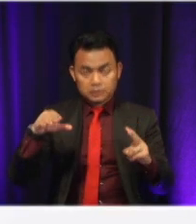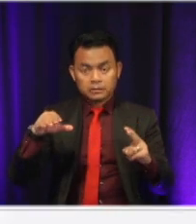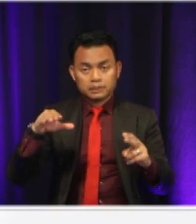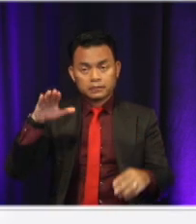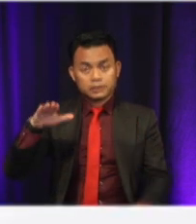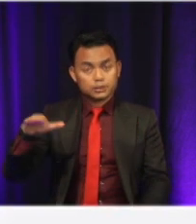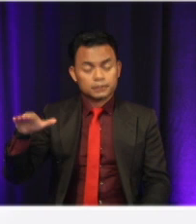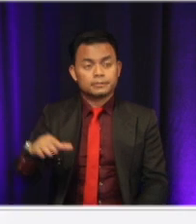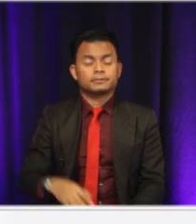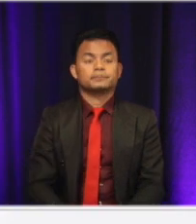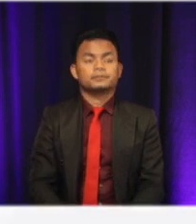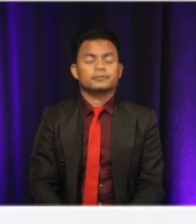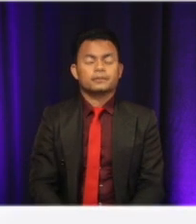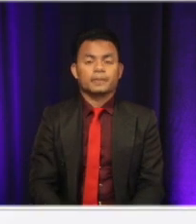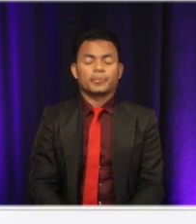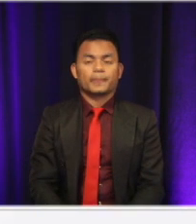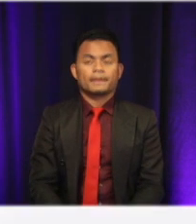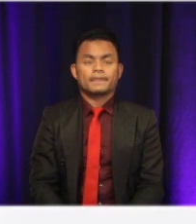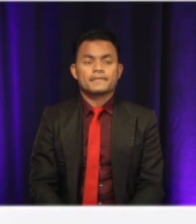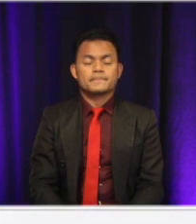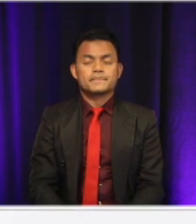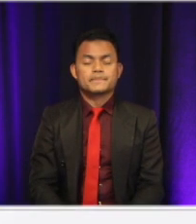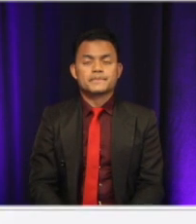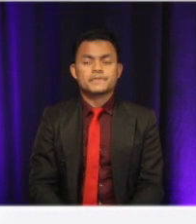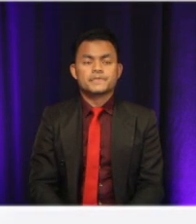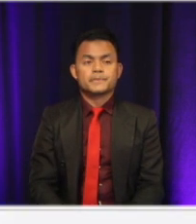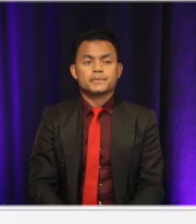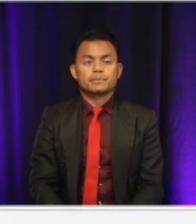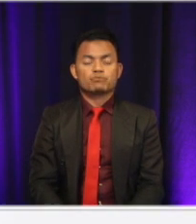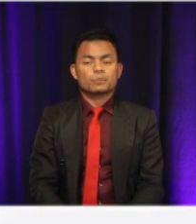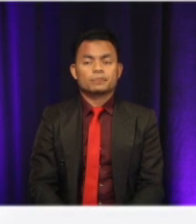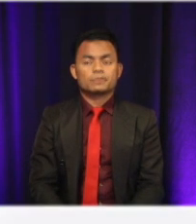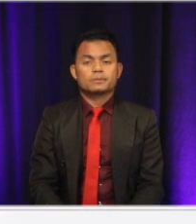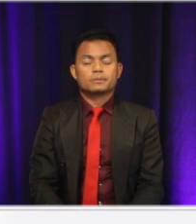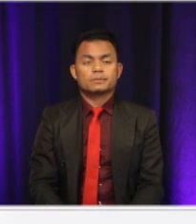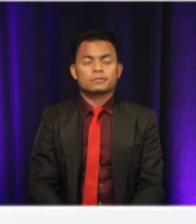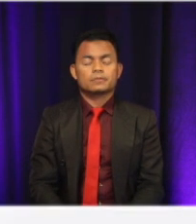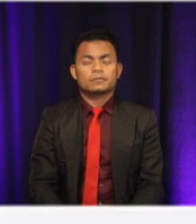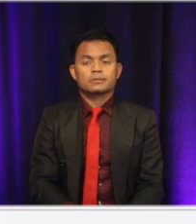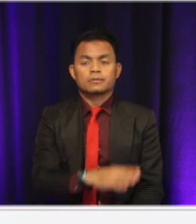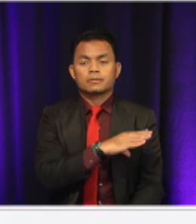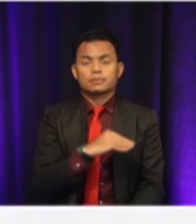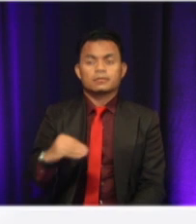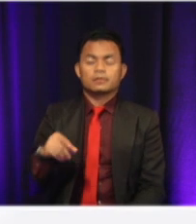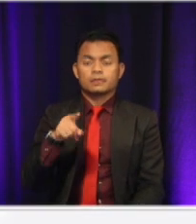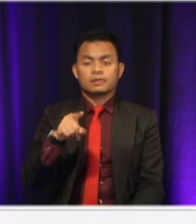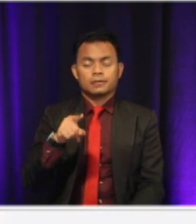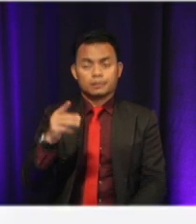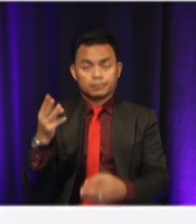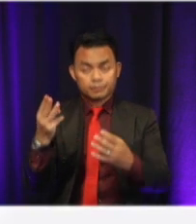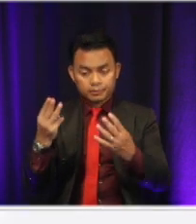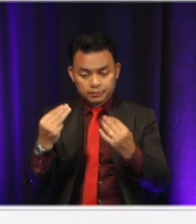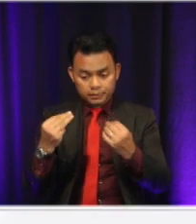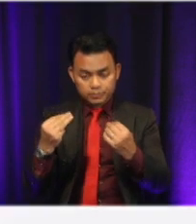historical context, you know that he wrote this poem for his young son. He wanted his son to grow up as